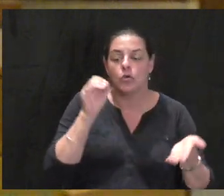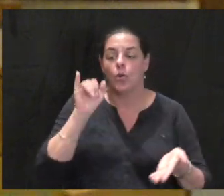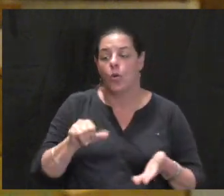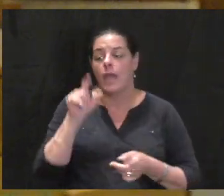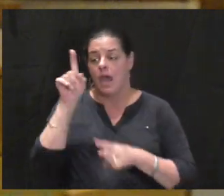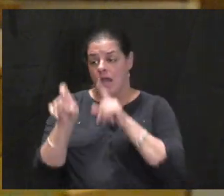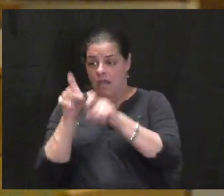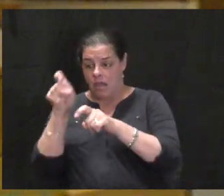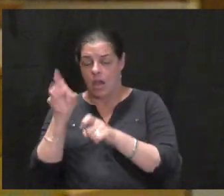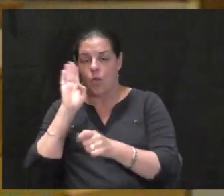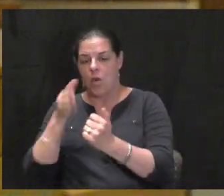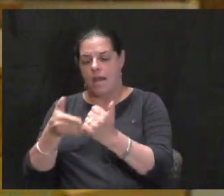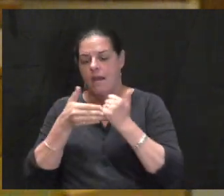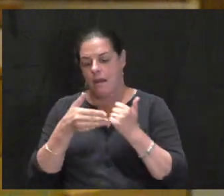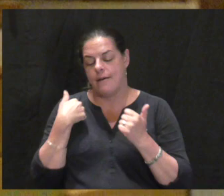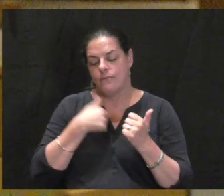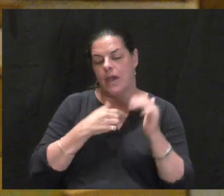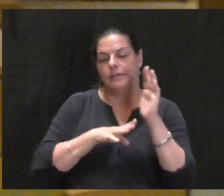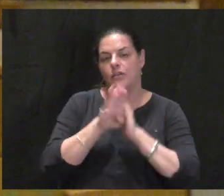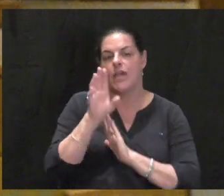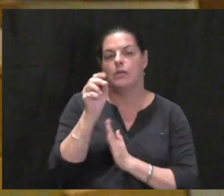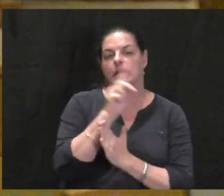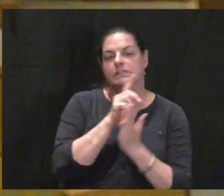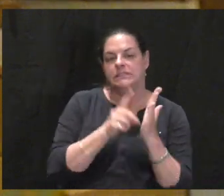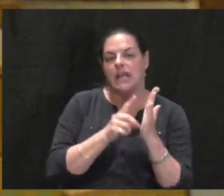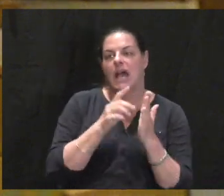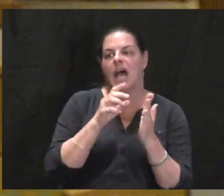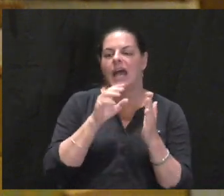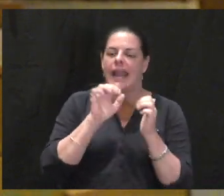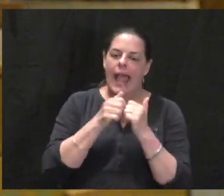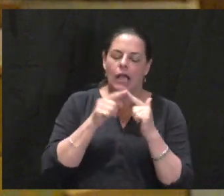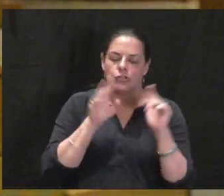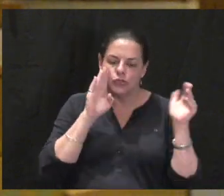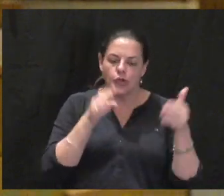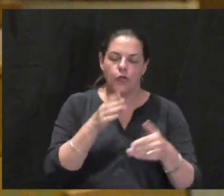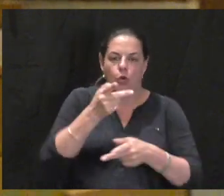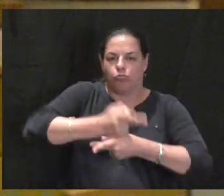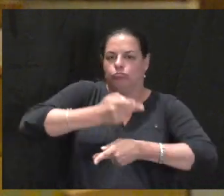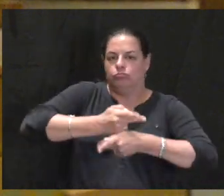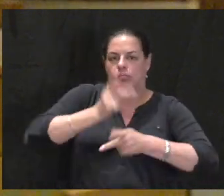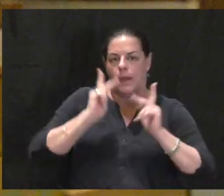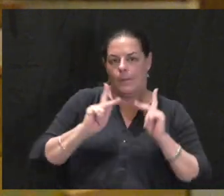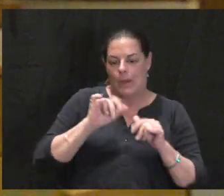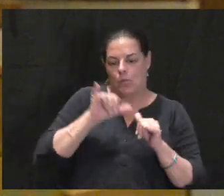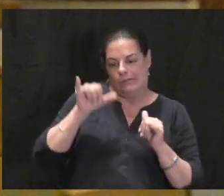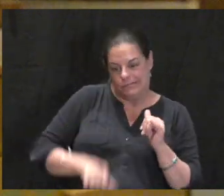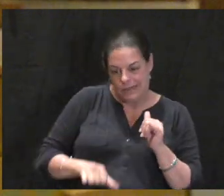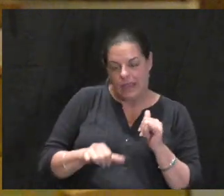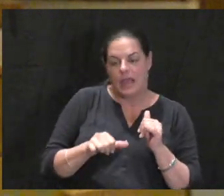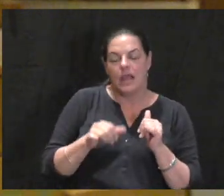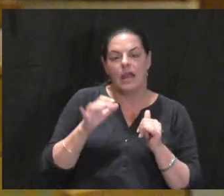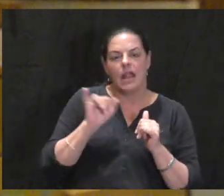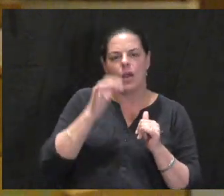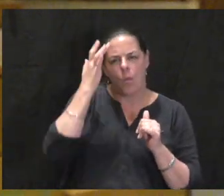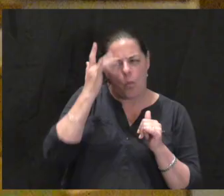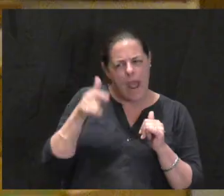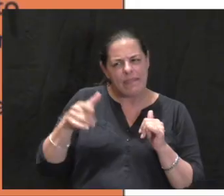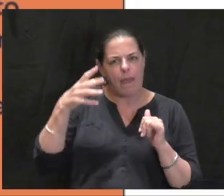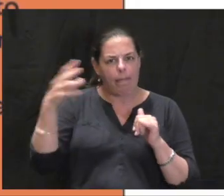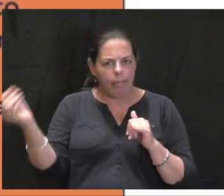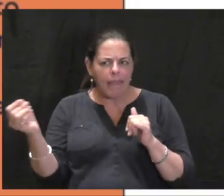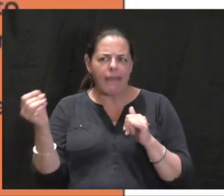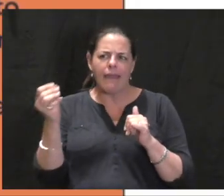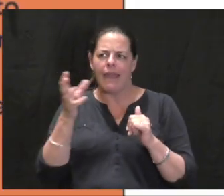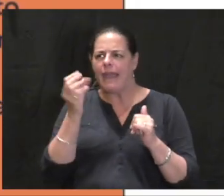kind of given us a baseline to look at moving forward. One of the other big things was a diversified and strategic